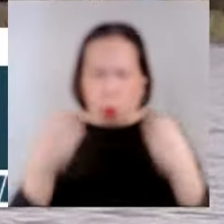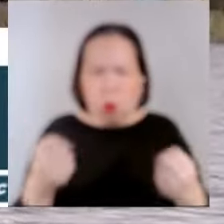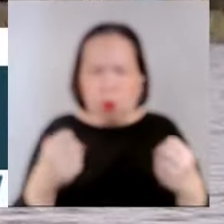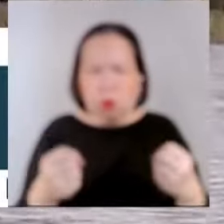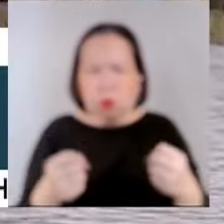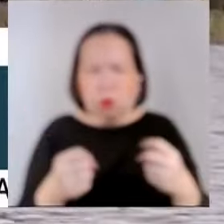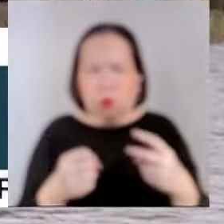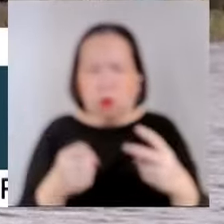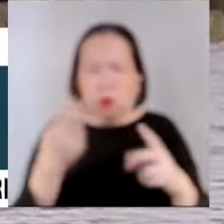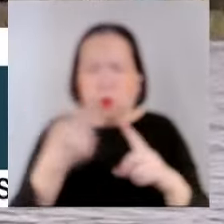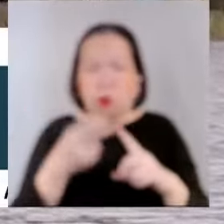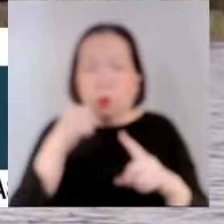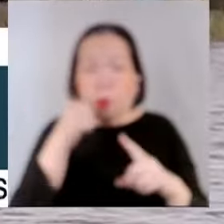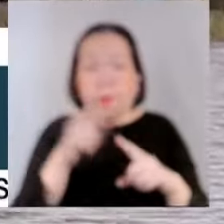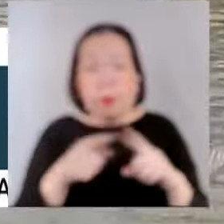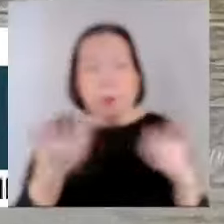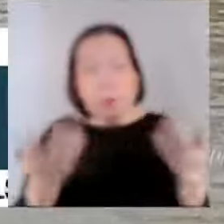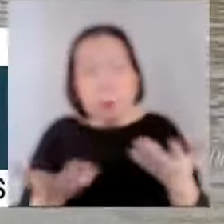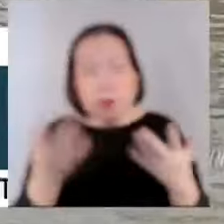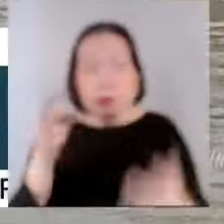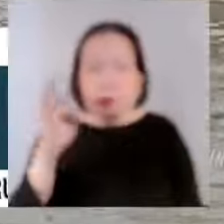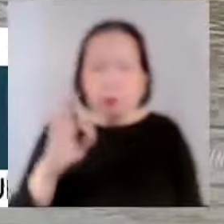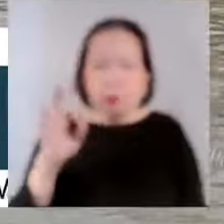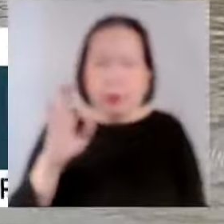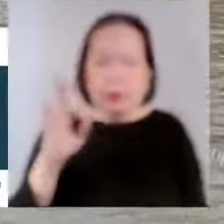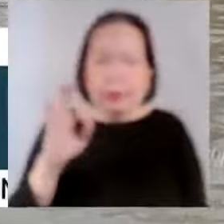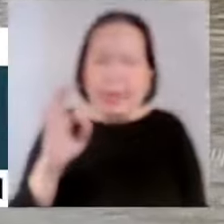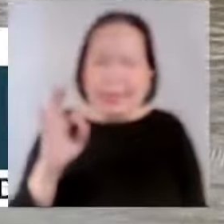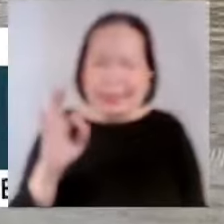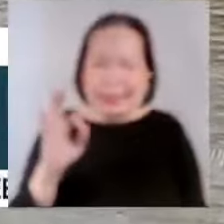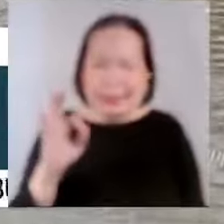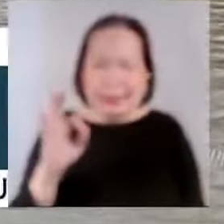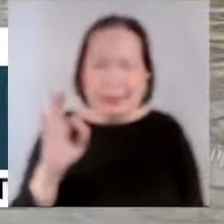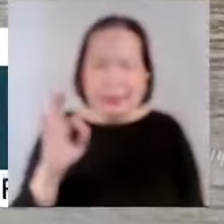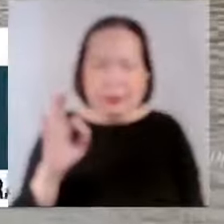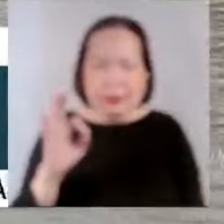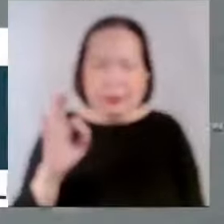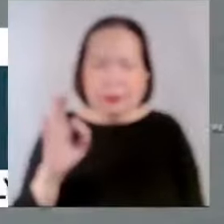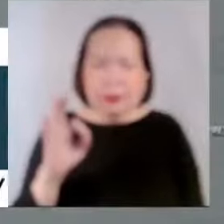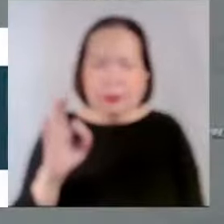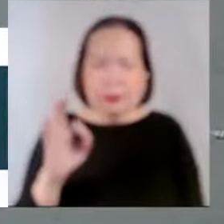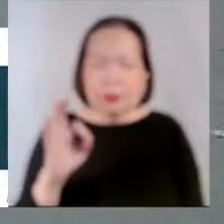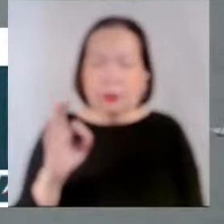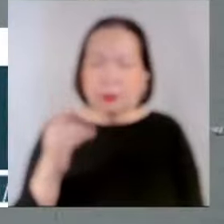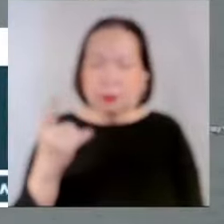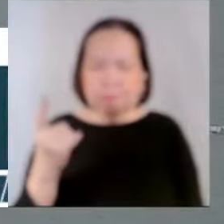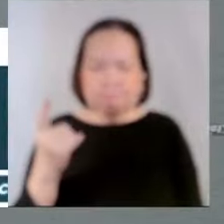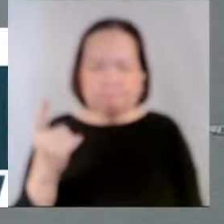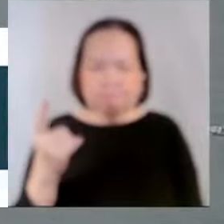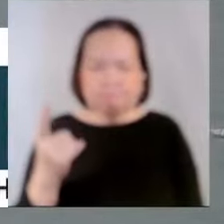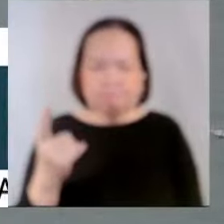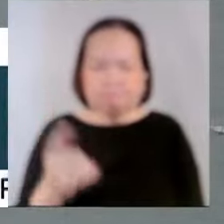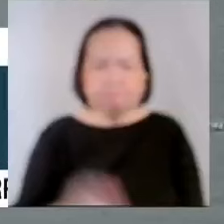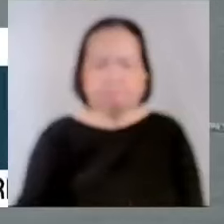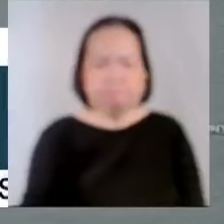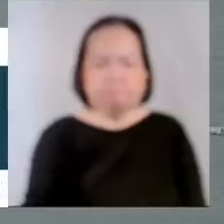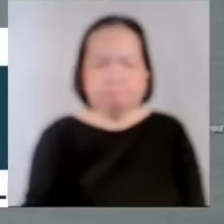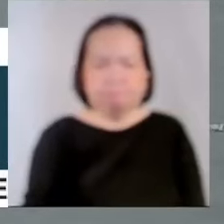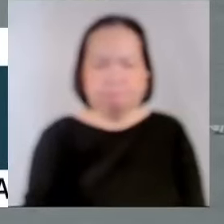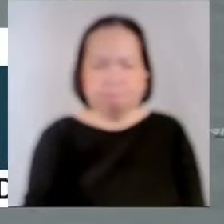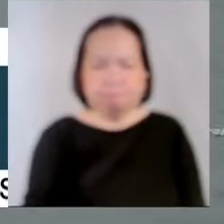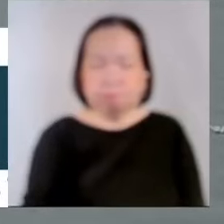then although by Friday, we're expecting it's going to be rainy on Friday. However, it's going to